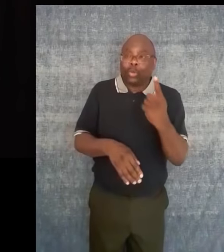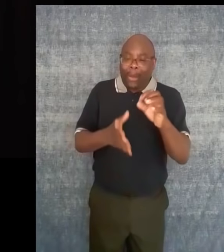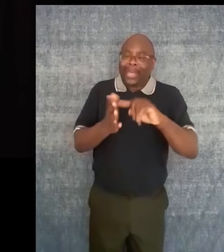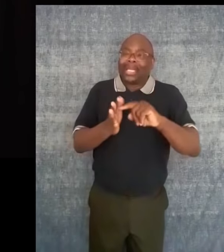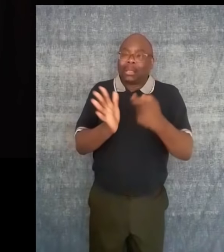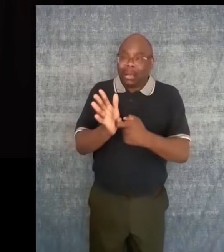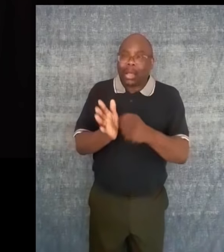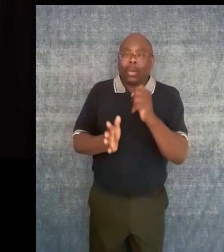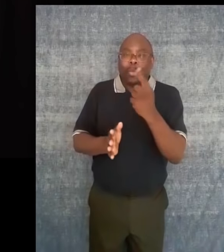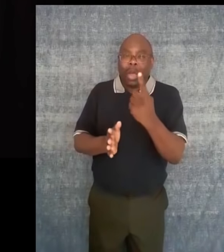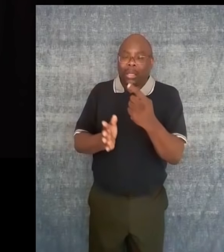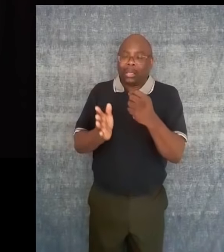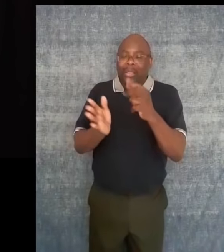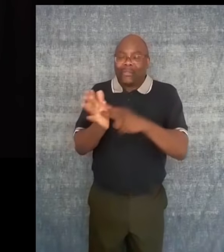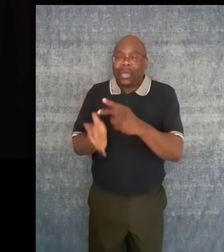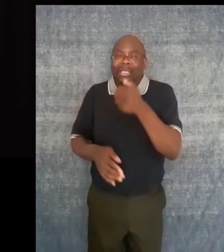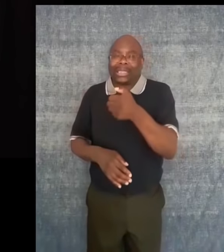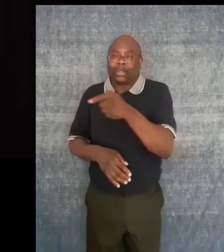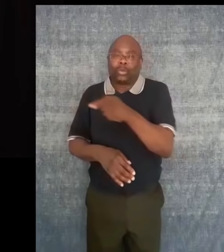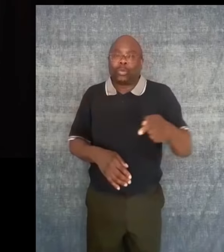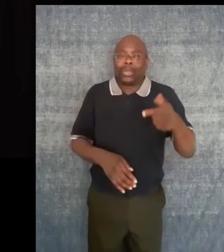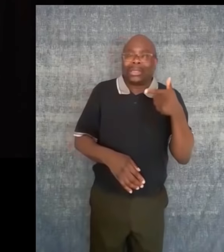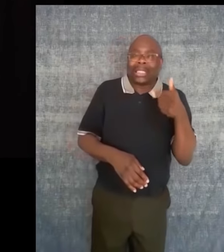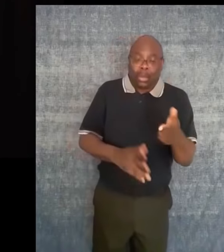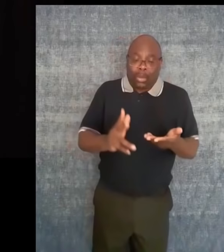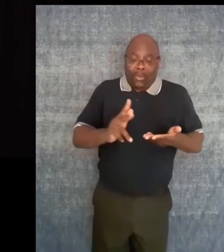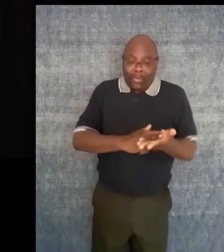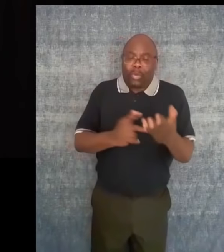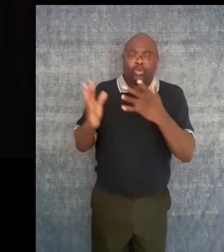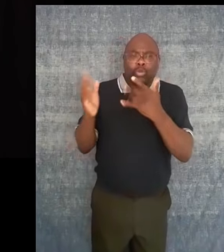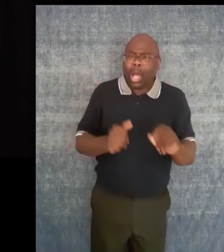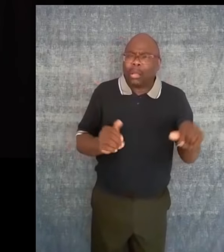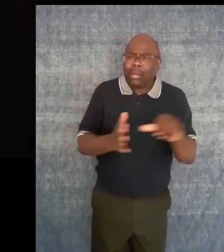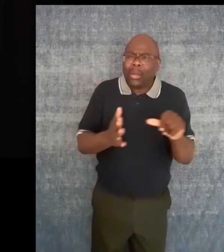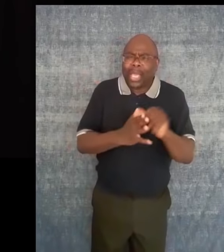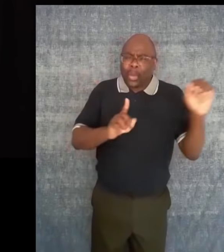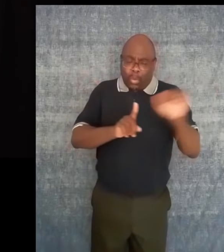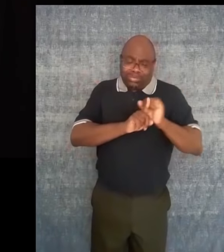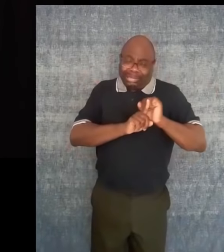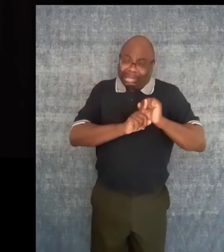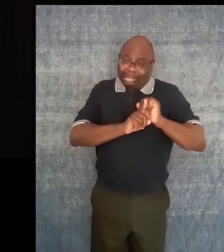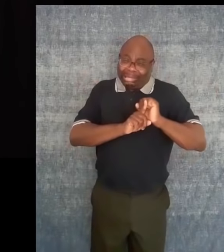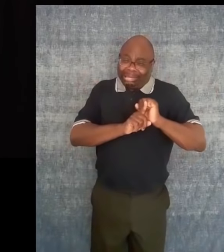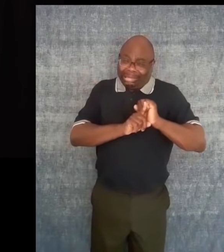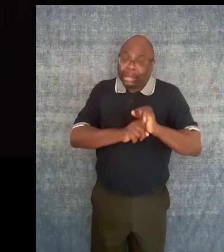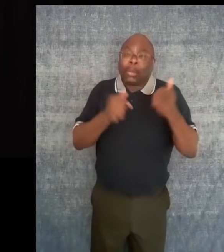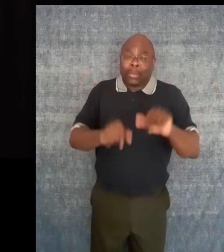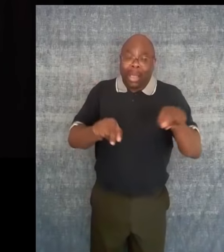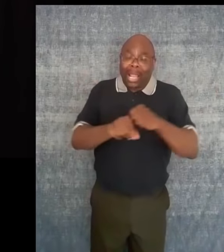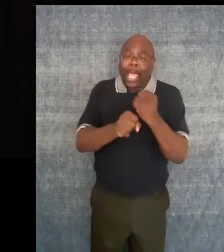verse 6 and 7, through our trials we get refined in the fire and will come forth as gold.